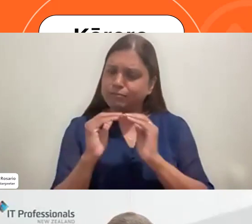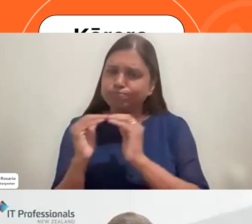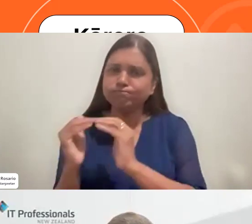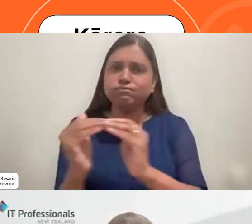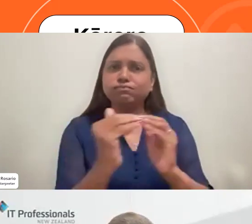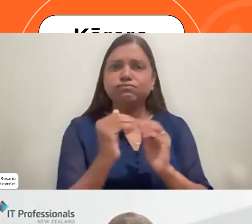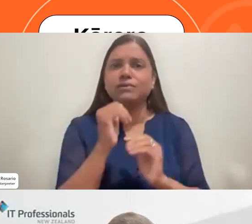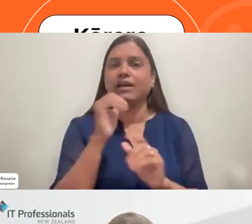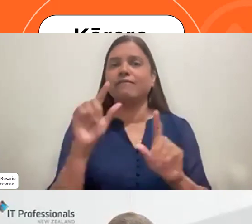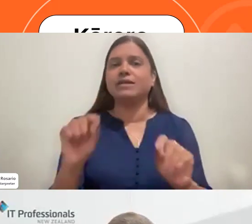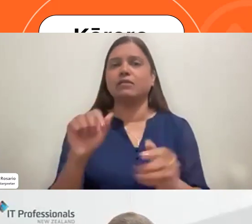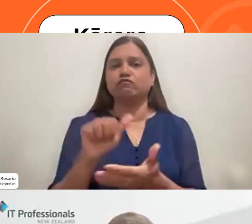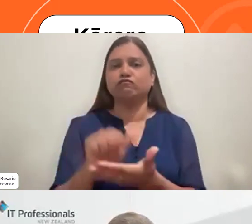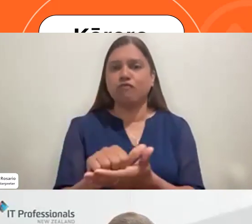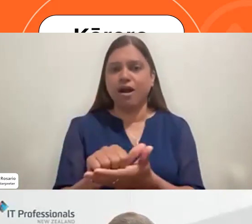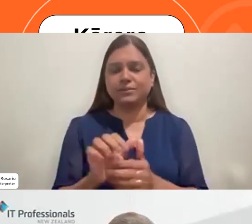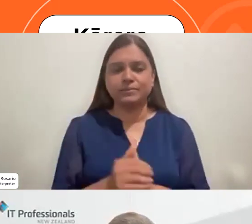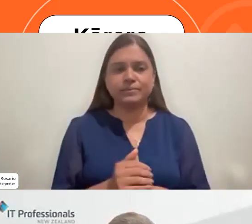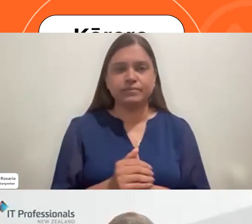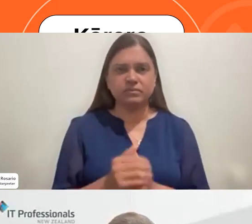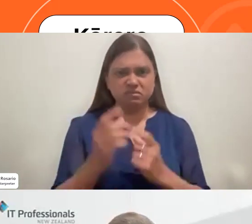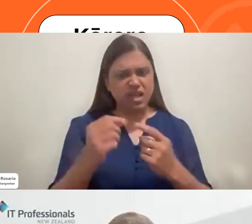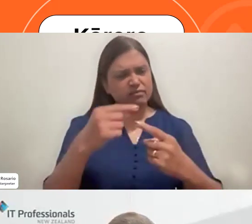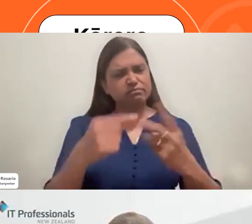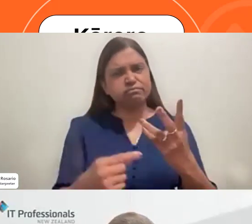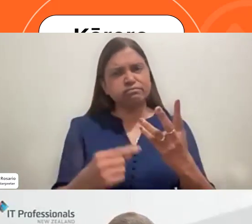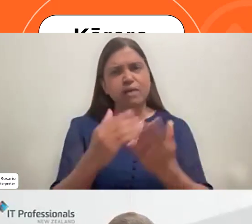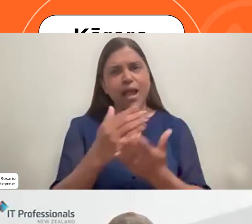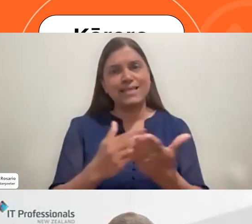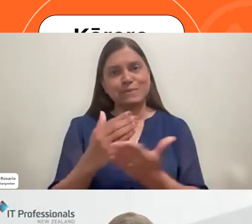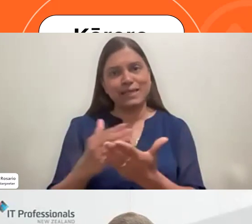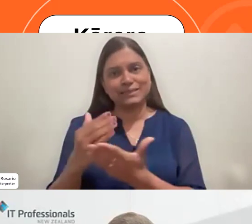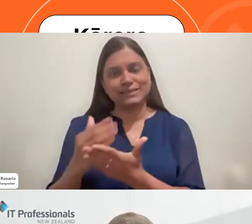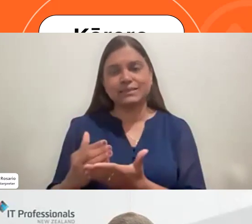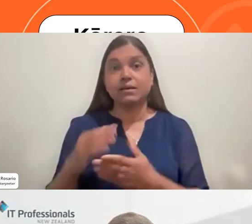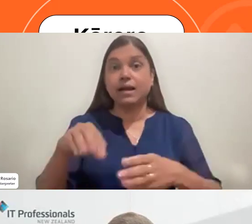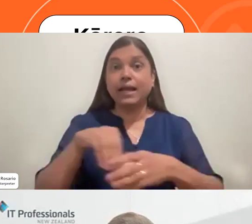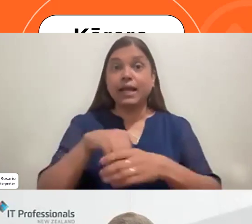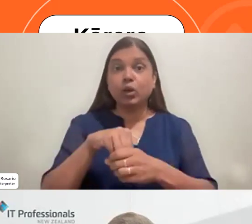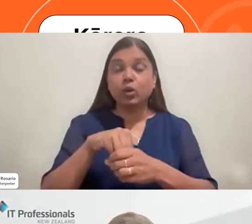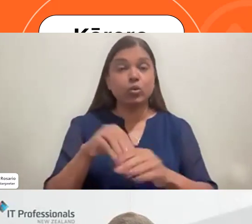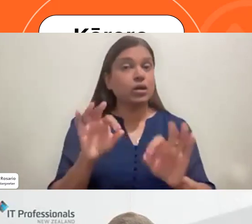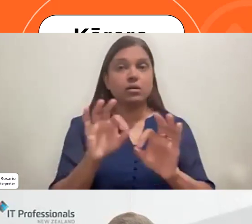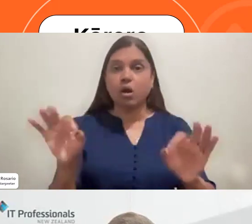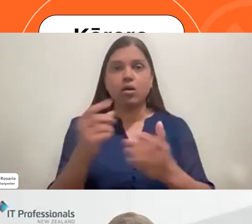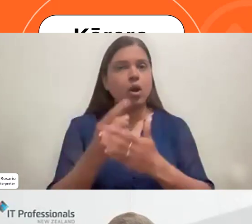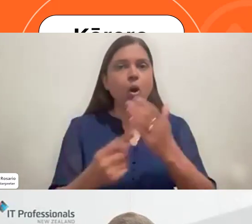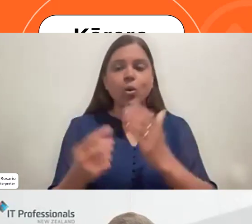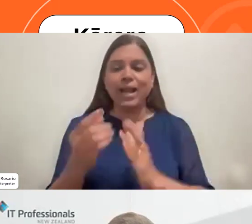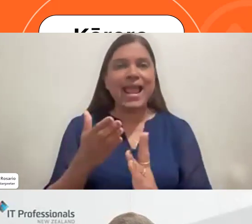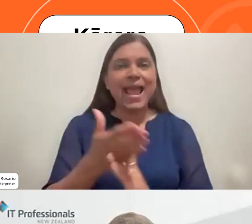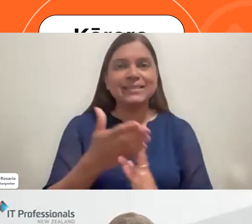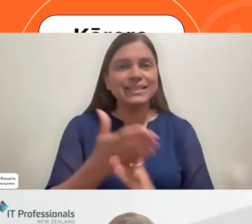Digital inclusion has several aspects, including not only access to digital